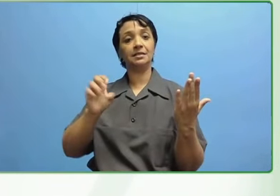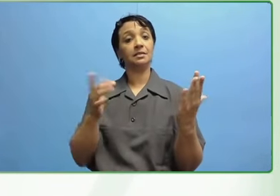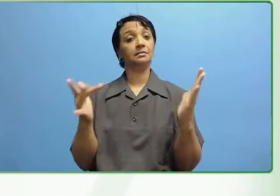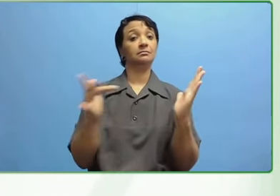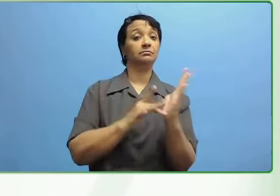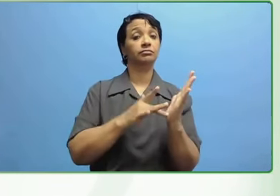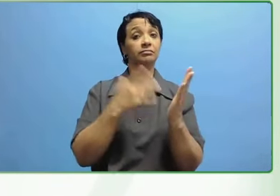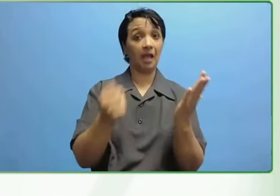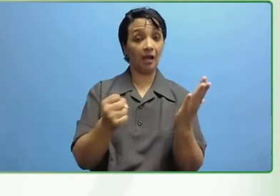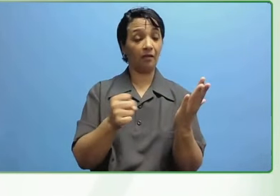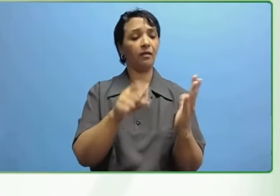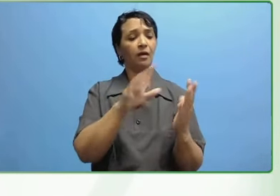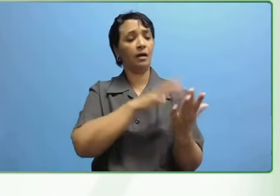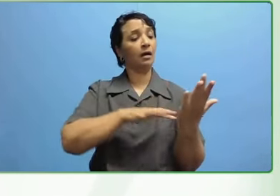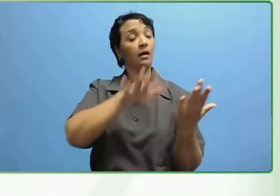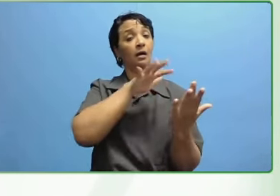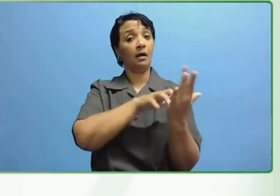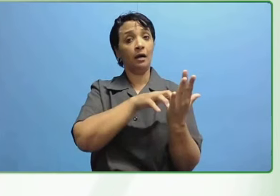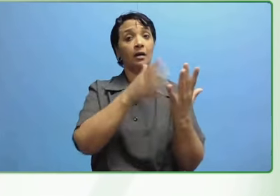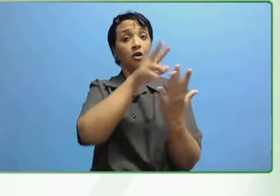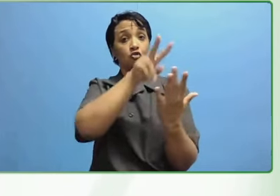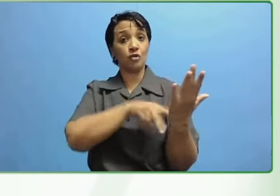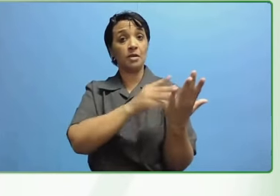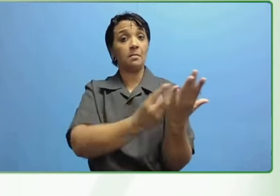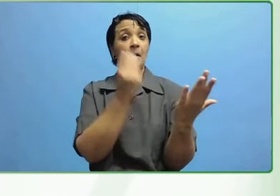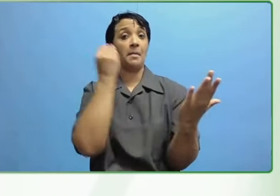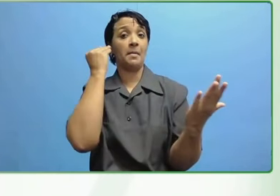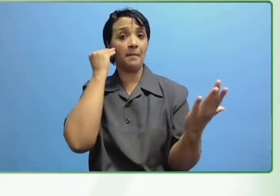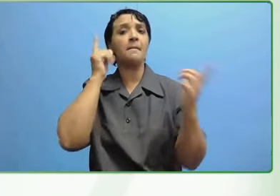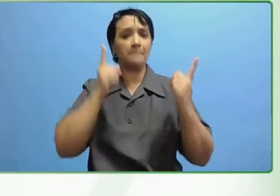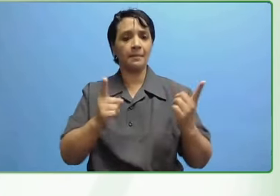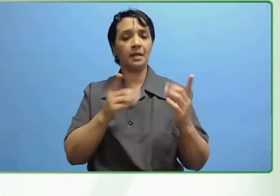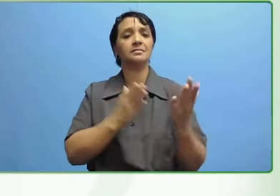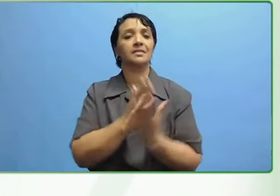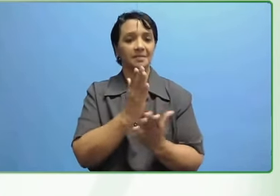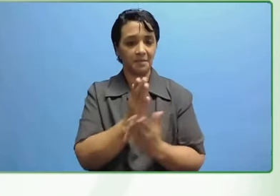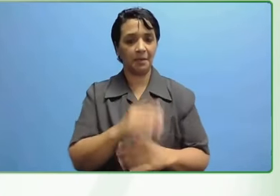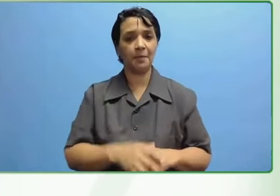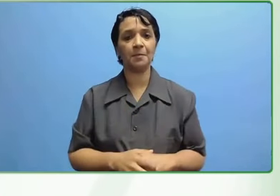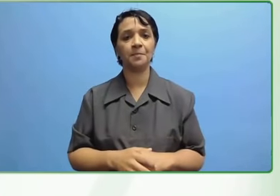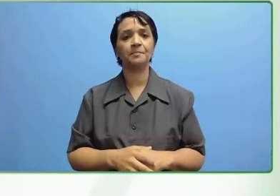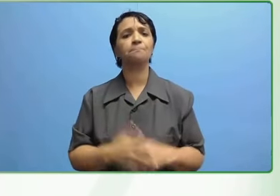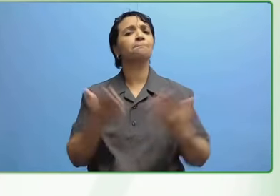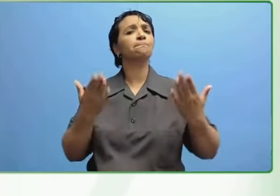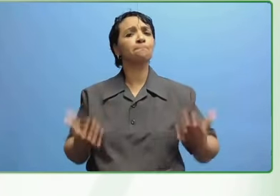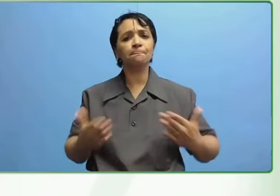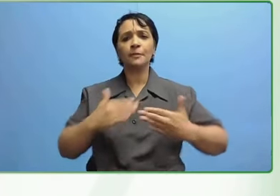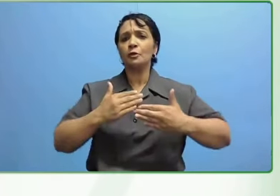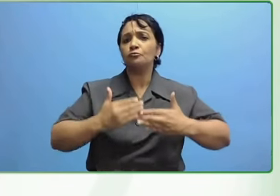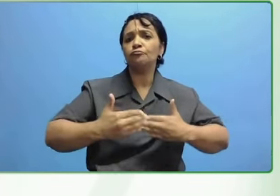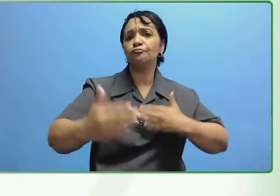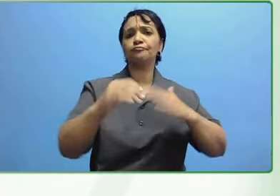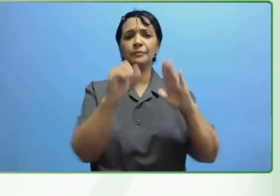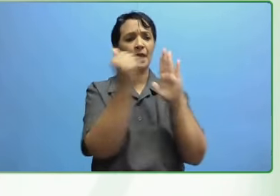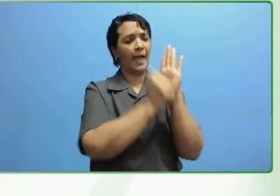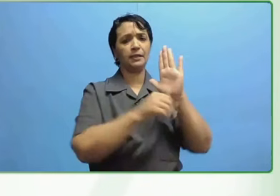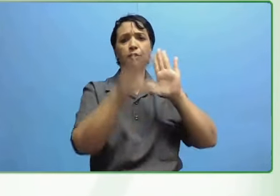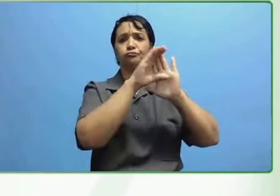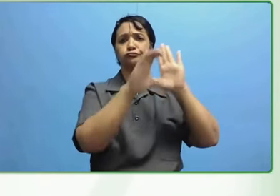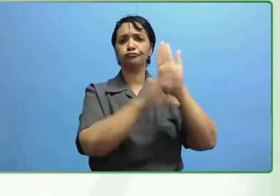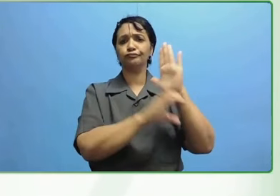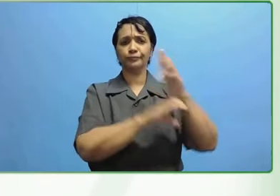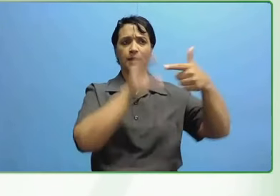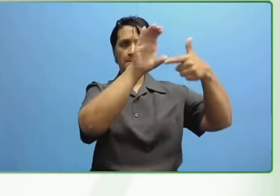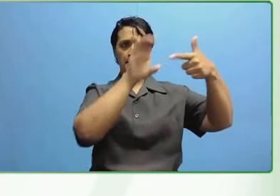particular formats of books, they will have to be accessible. So what is the structure of the Act? The Act contains